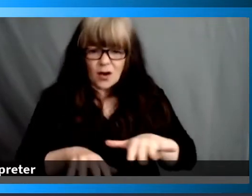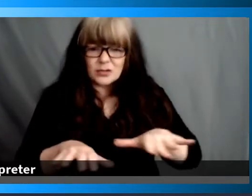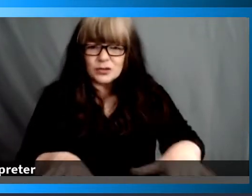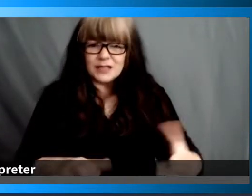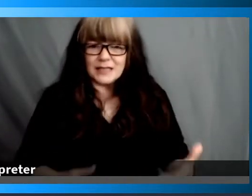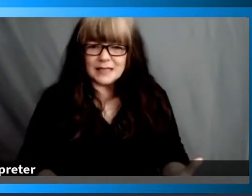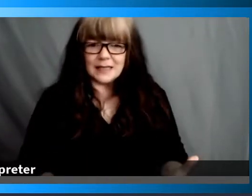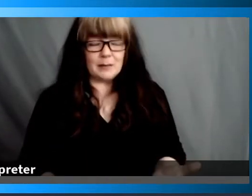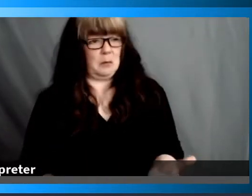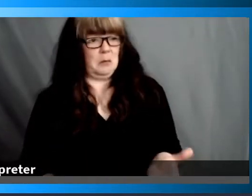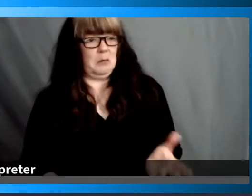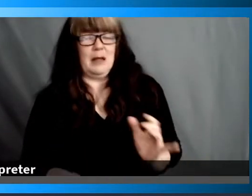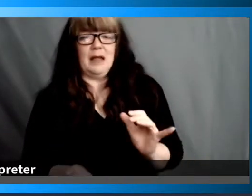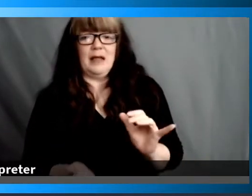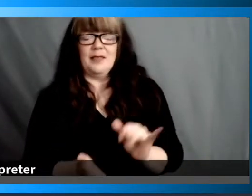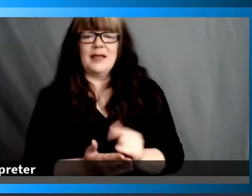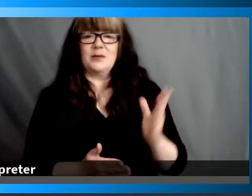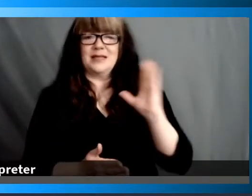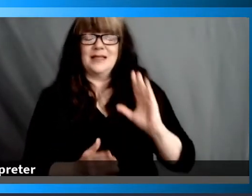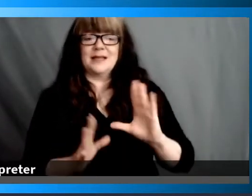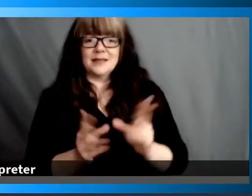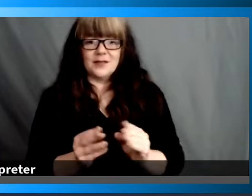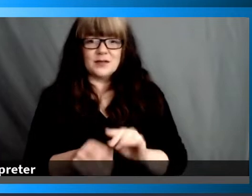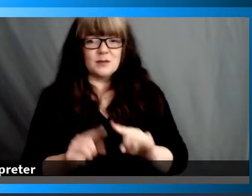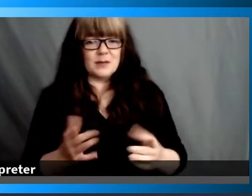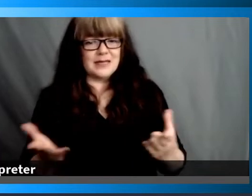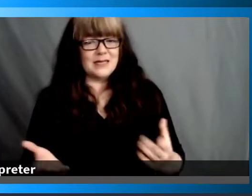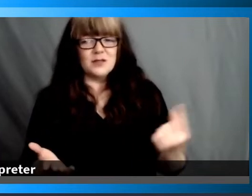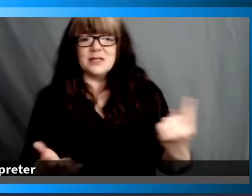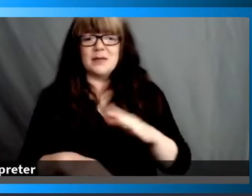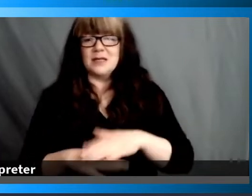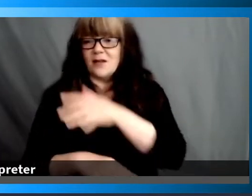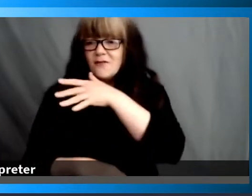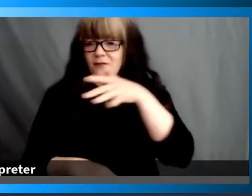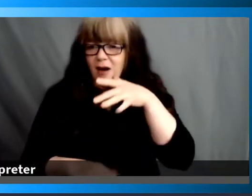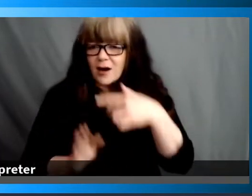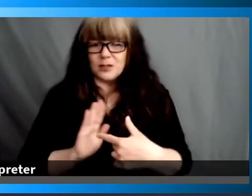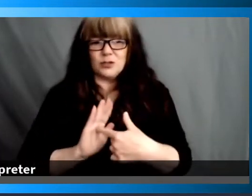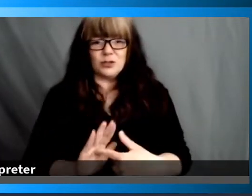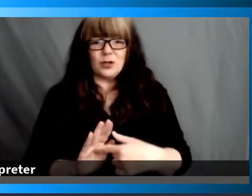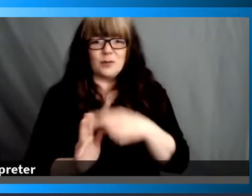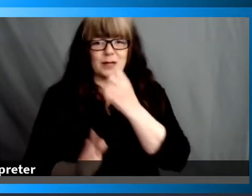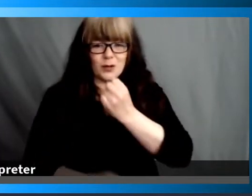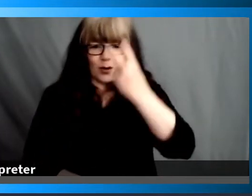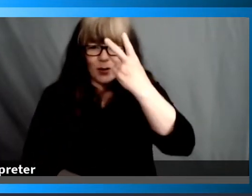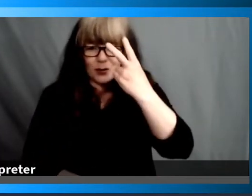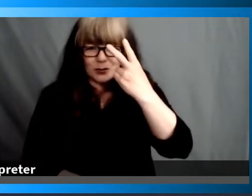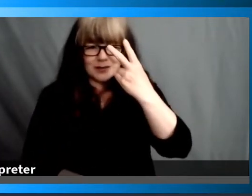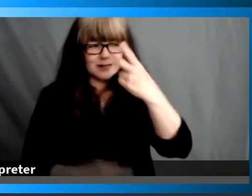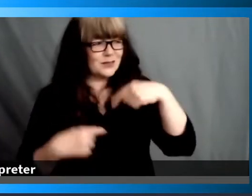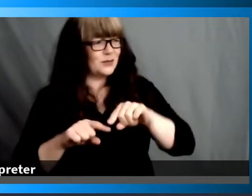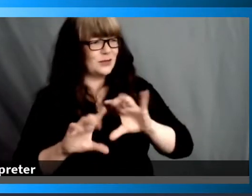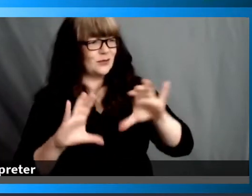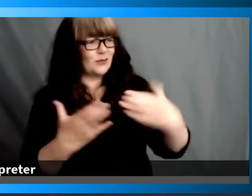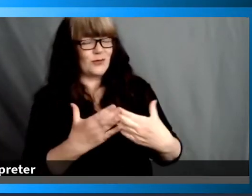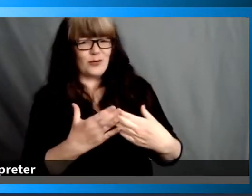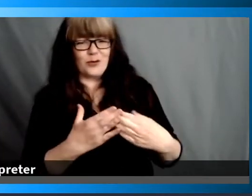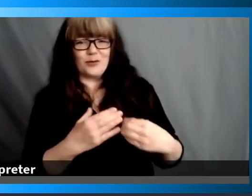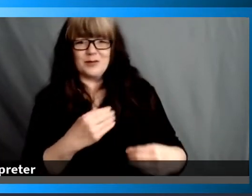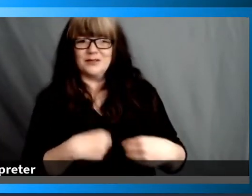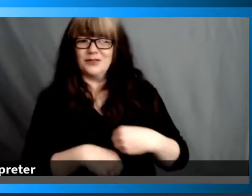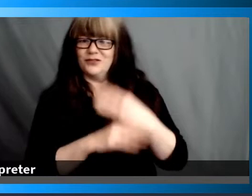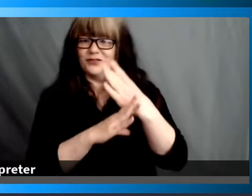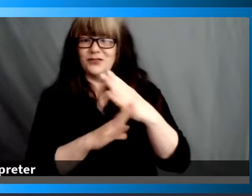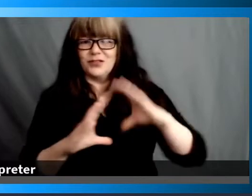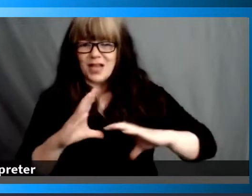That was like in the last convention. But here, there's another Earper who was on a farm, and then she showed me her goats in a group call. It was hilarious. Like, oh there's my just,